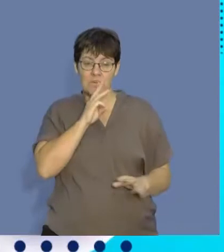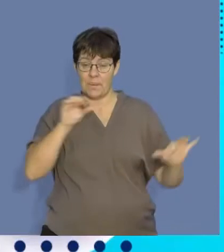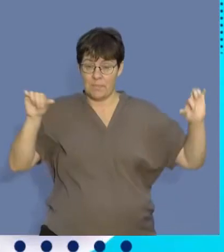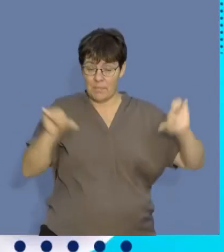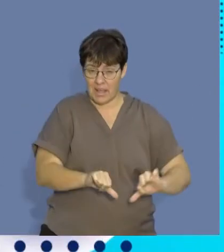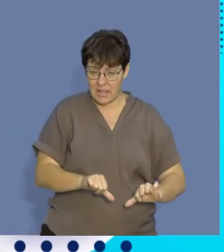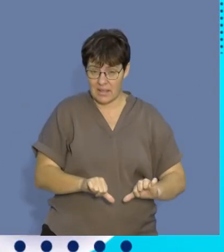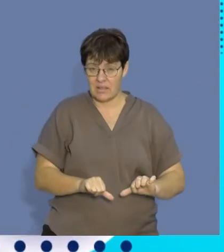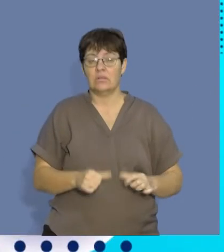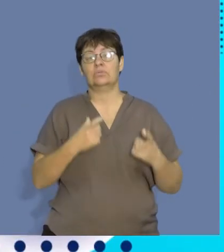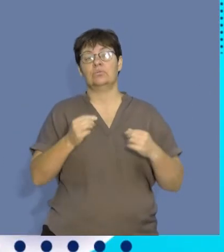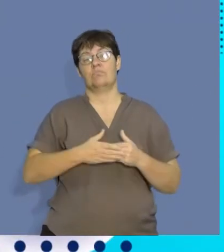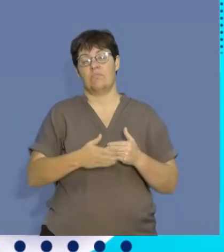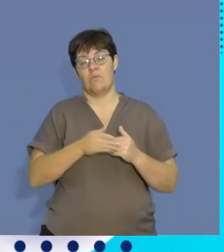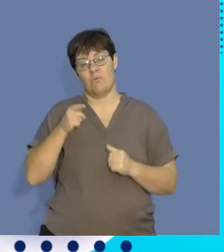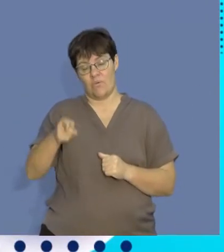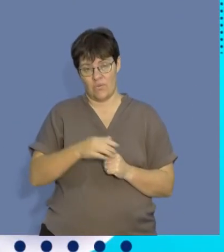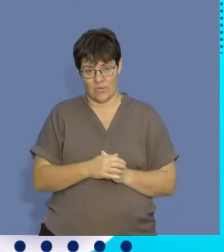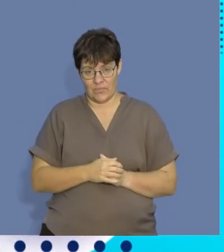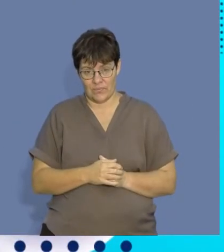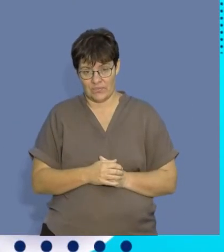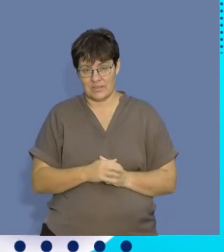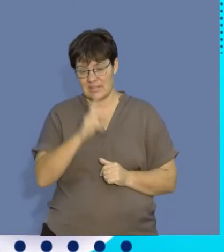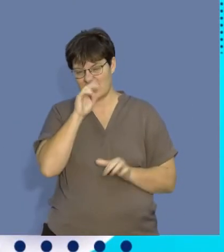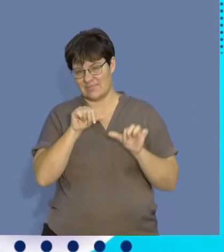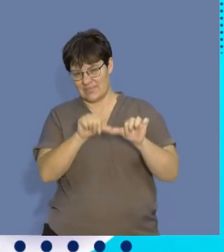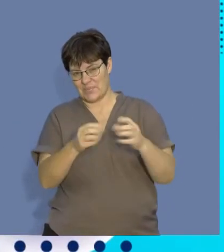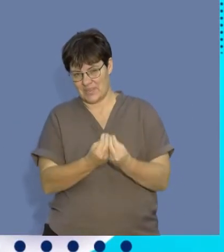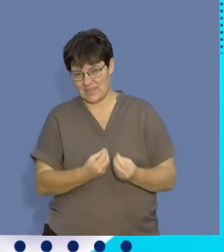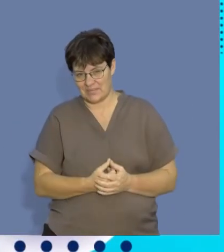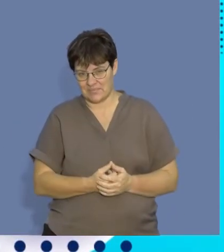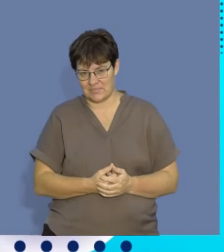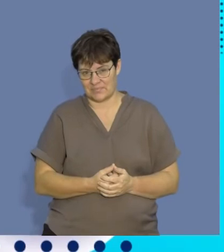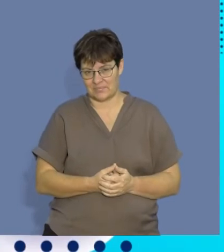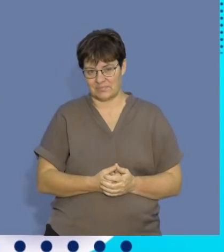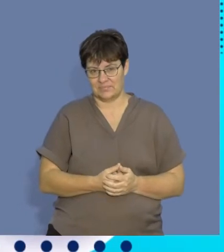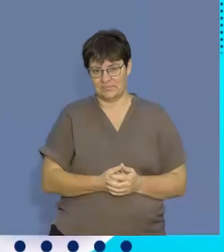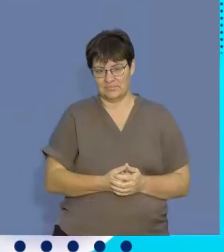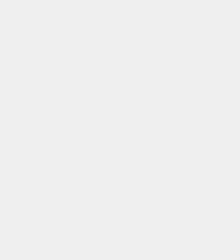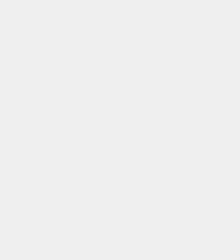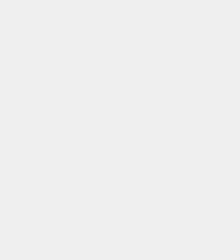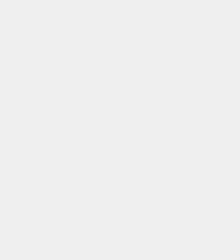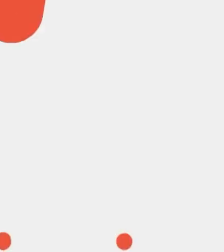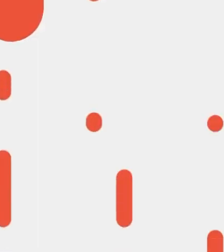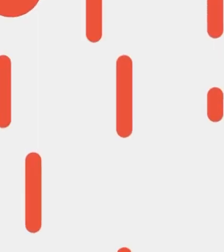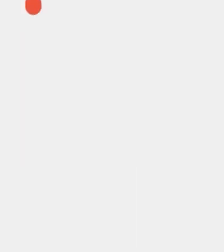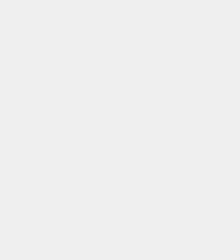break, get some water. When we come back, we're gonna do more of these linear functions. Stay tuned, please.